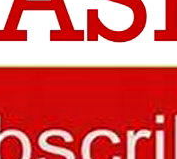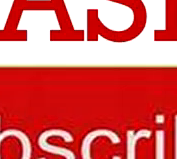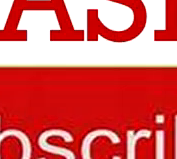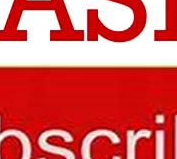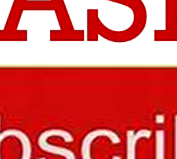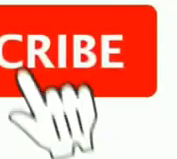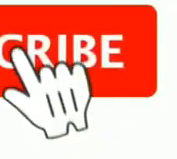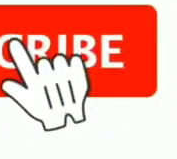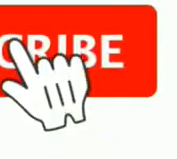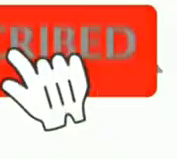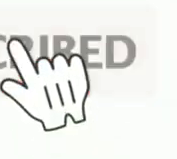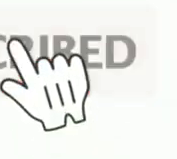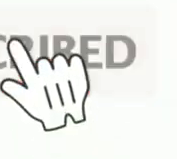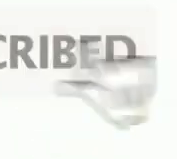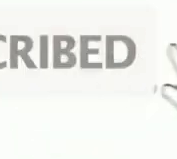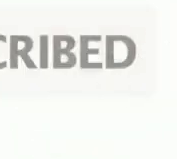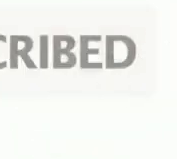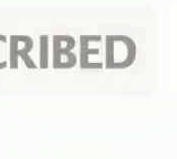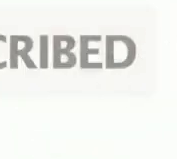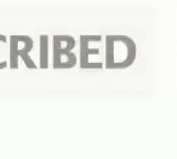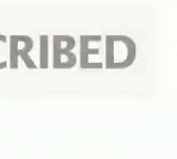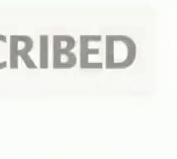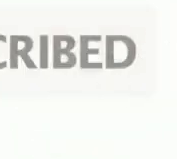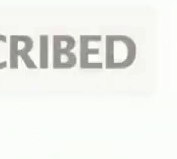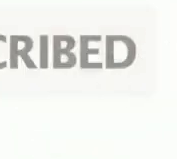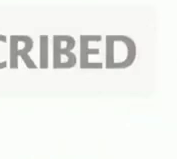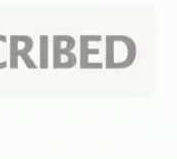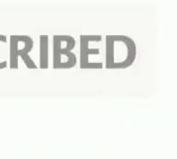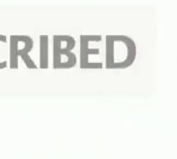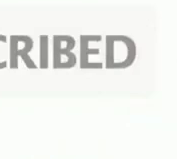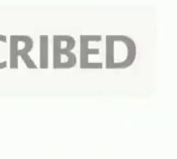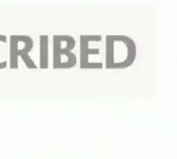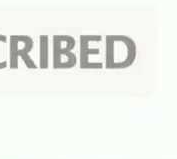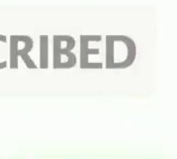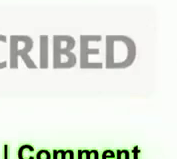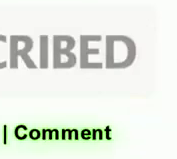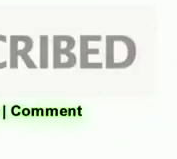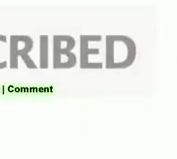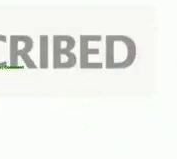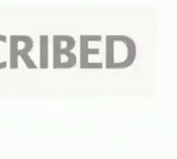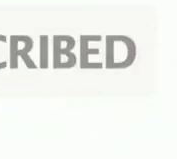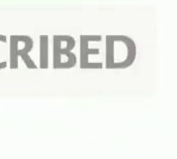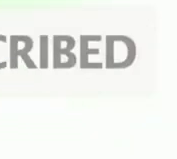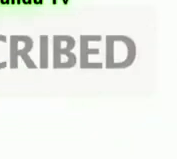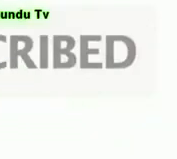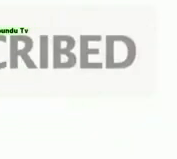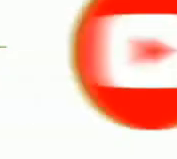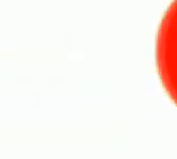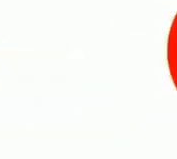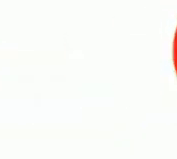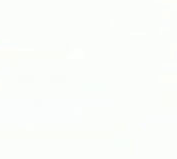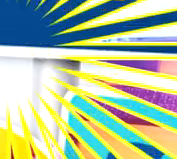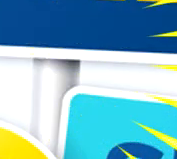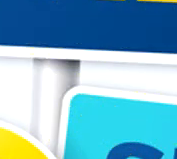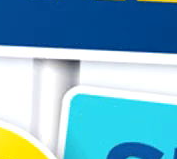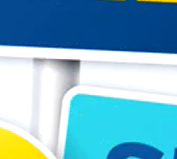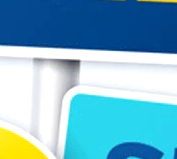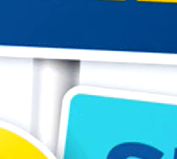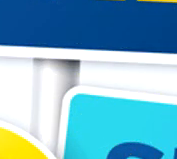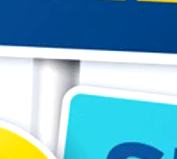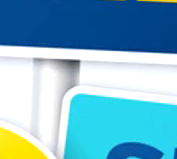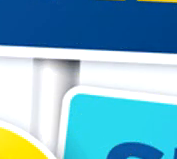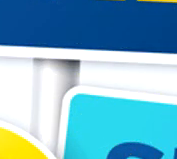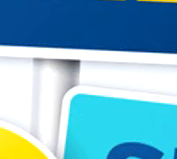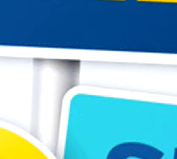to my YouTube channel by hitting the red subscribe button down below and turn the bell icon to join the notification squad. Don't forget